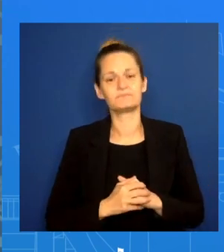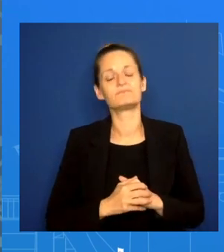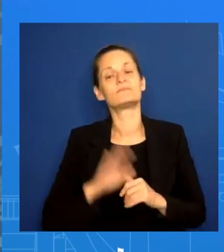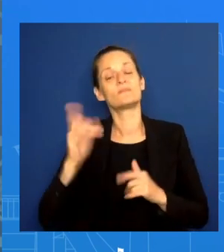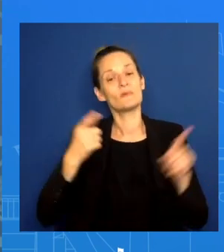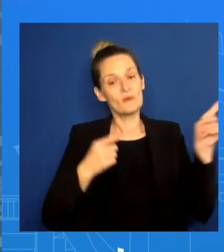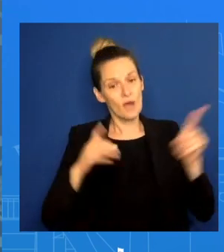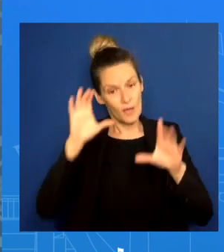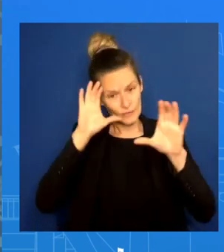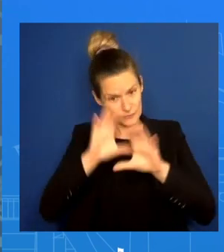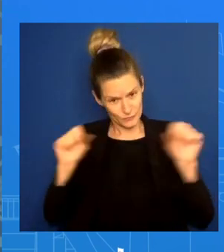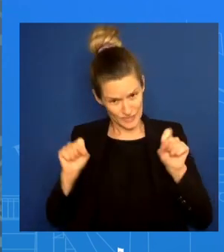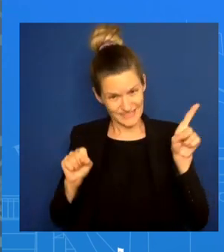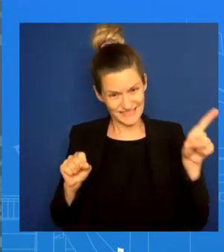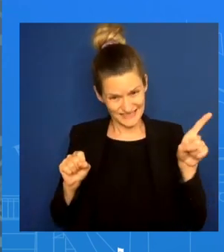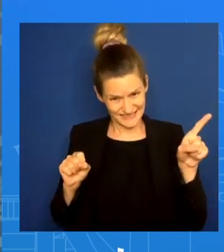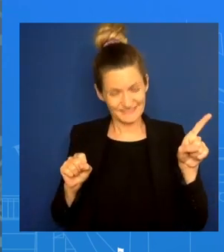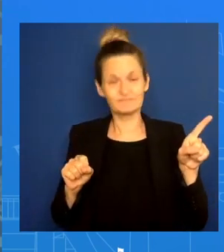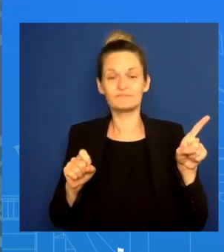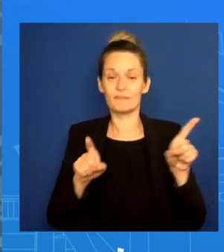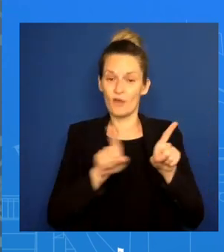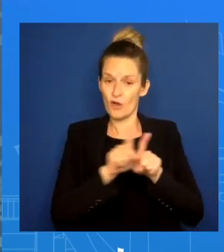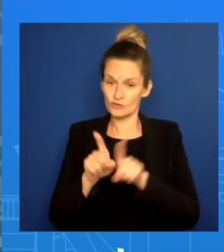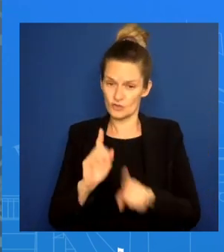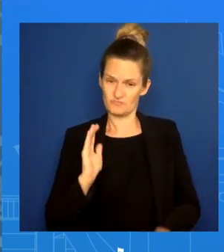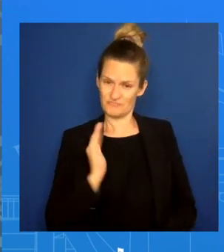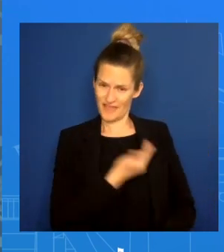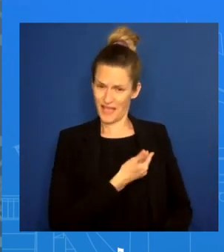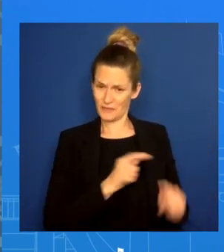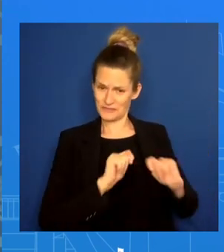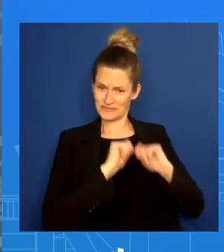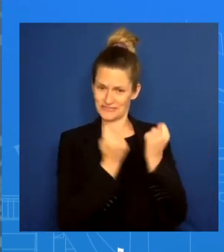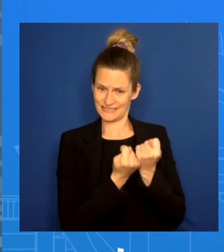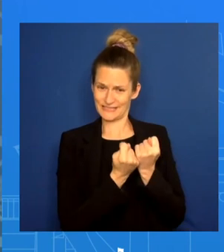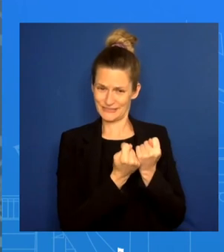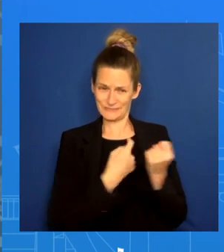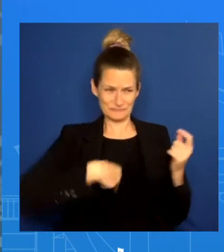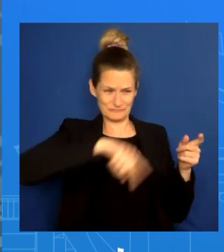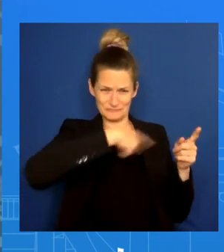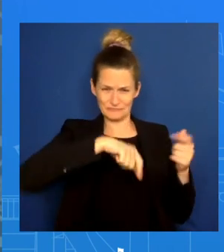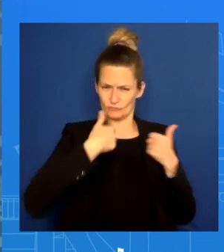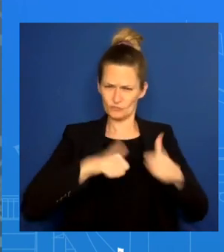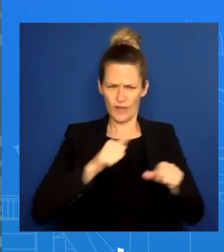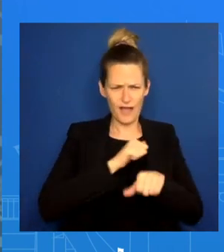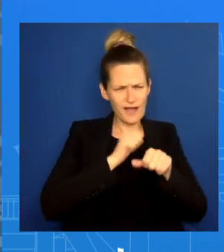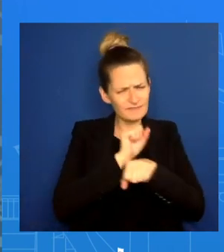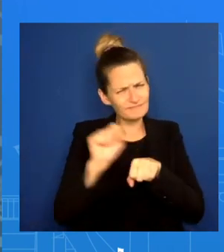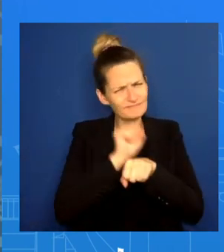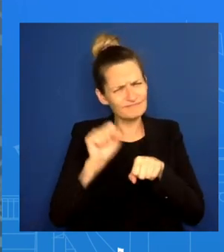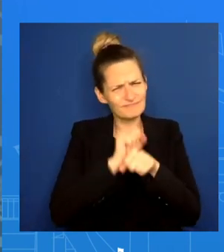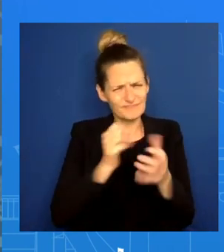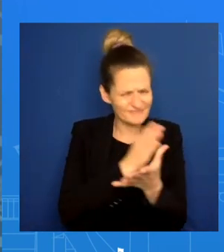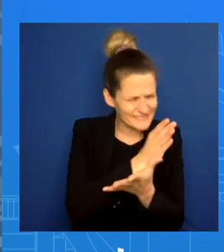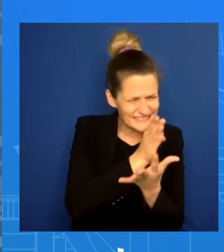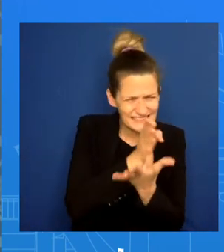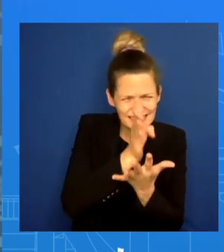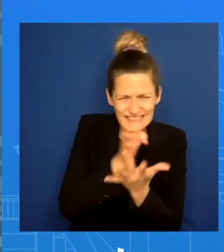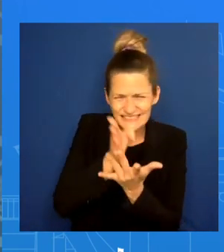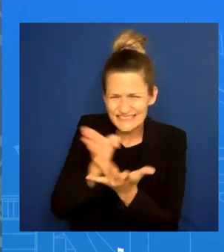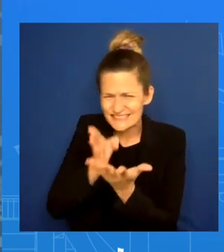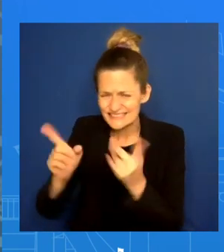to bring our people home, as we've demonstrated with Trevor Reed. And that's what we're doing right here. It's actively happening